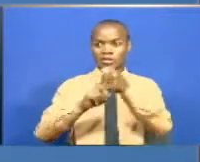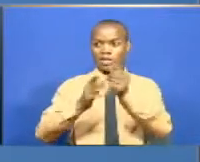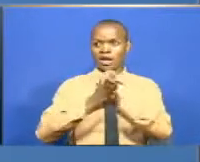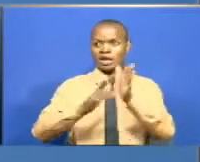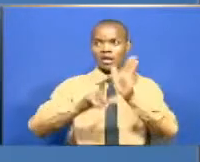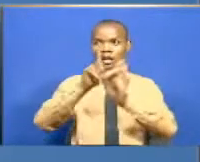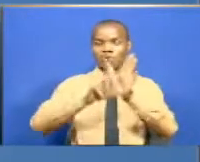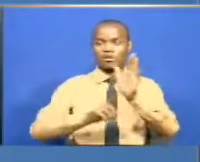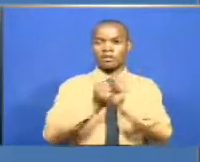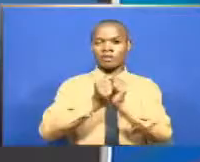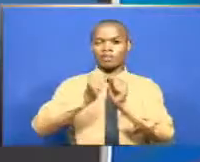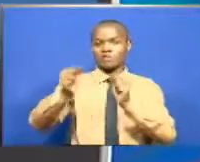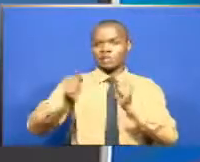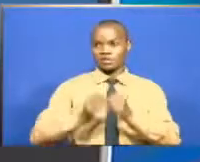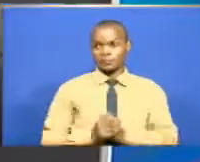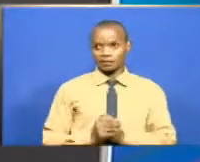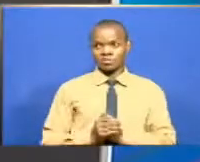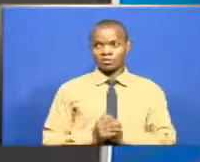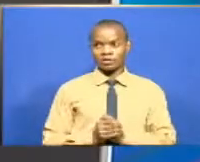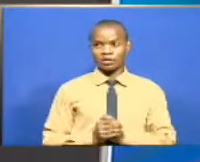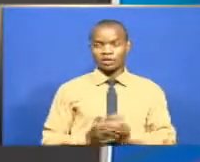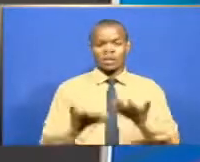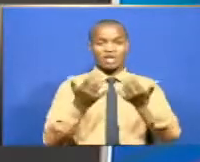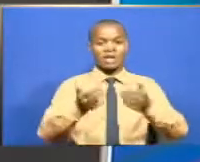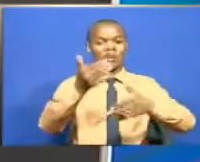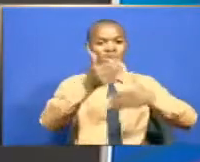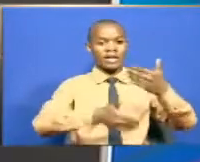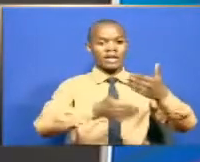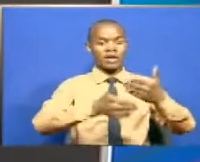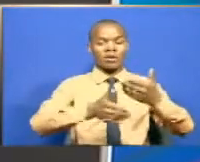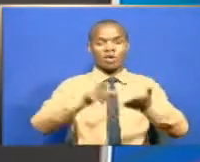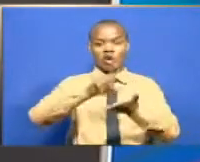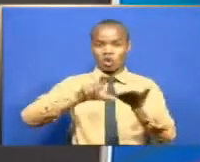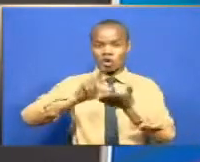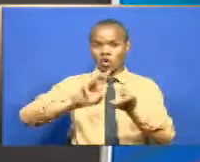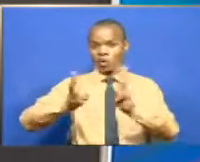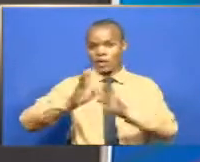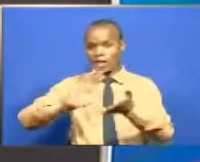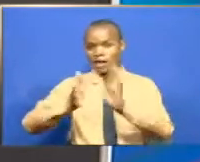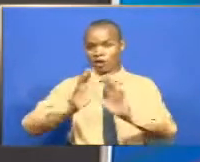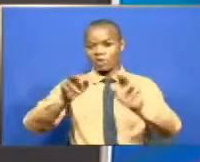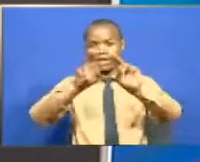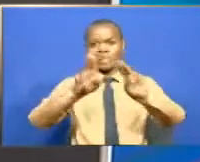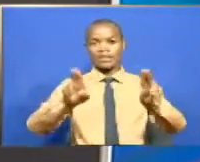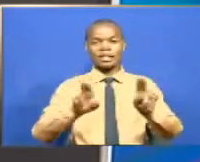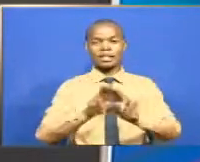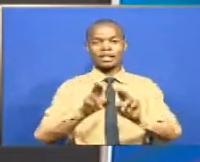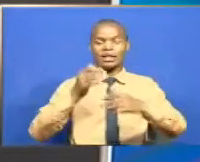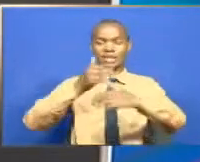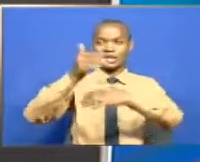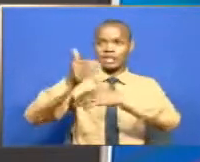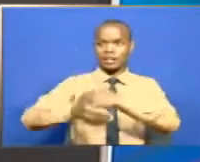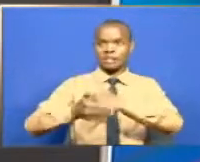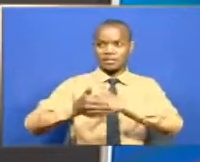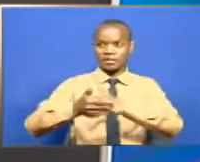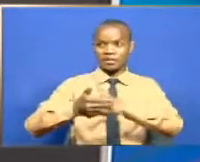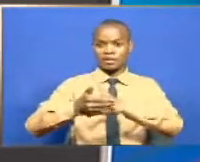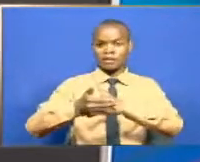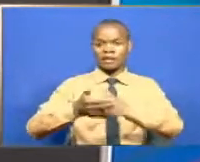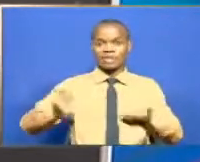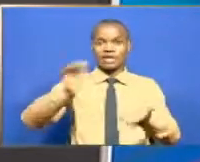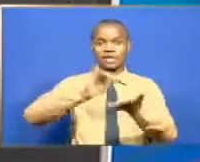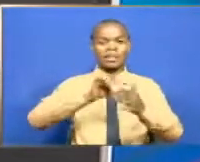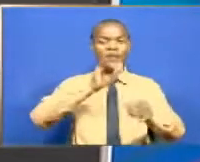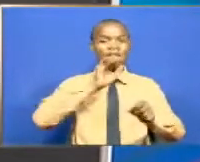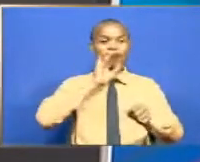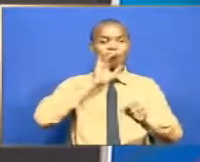lows of 15. On that note, I complete the local weather focus. The international weather forecast is coming up in a bit. Again, many